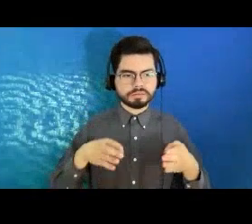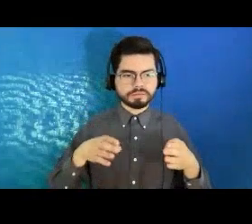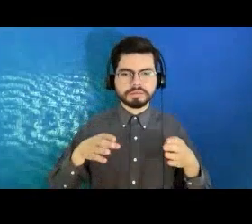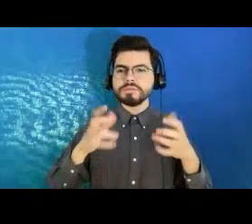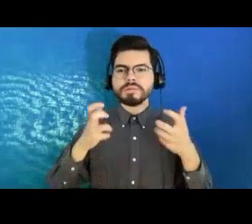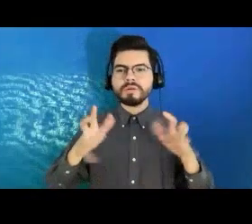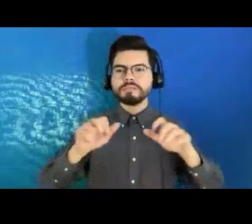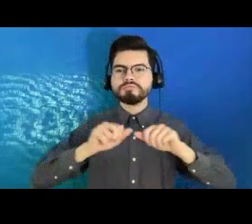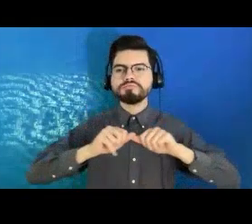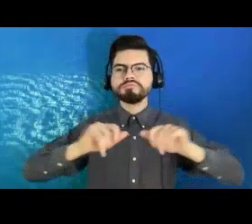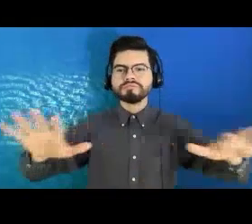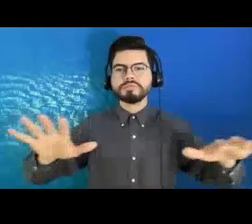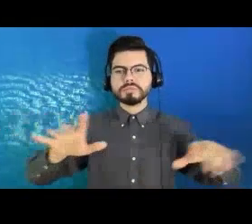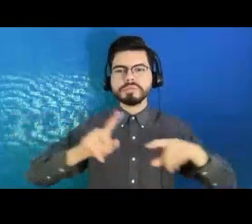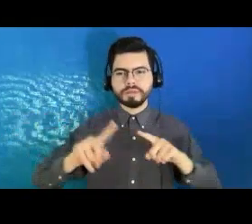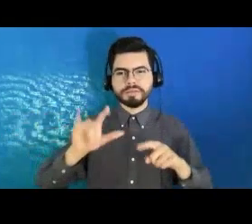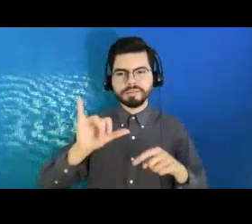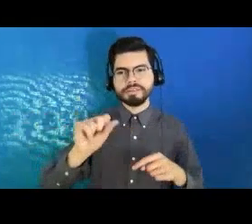bank.